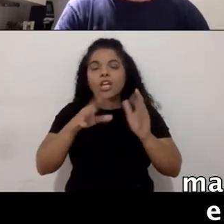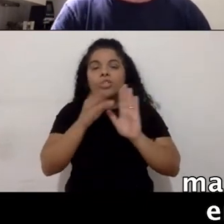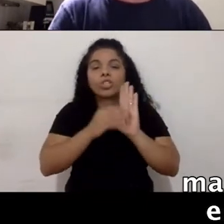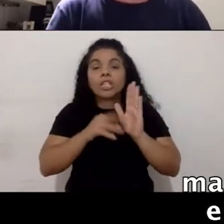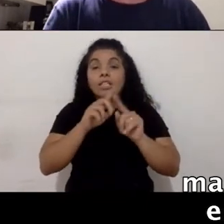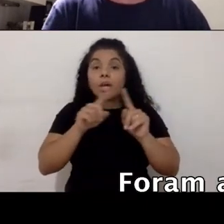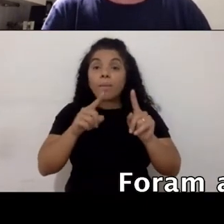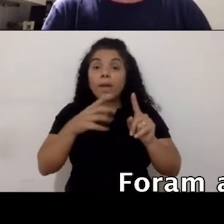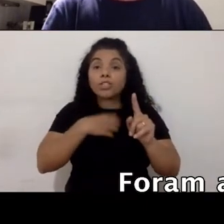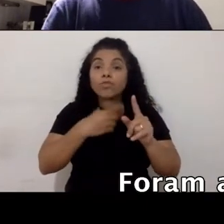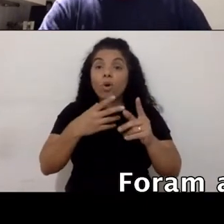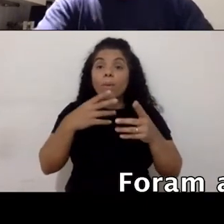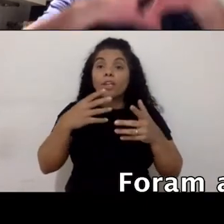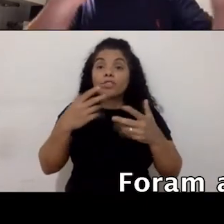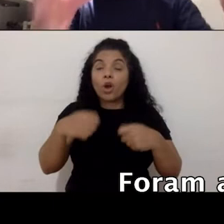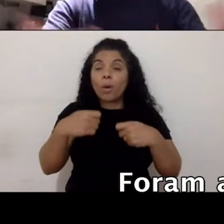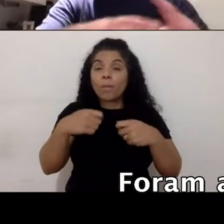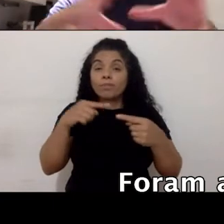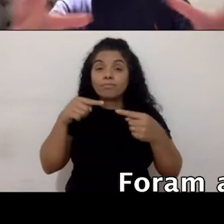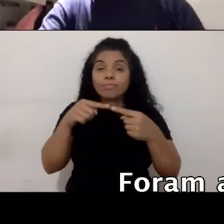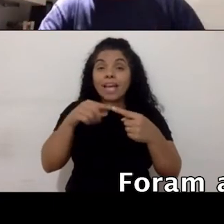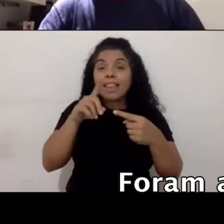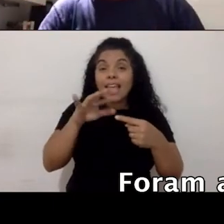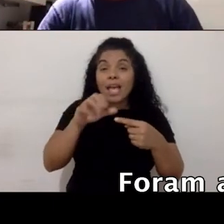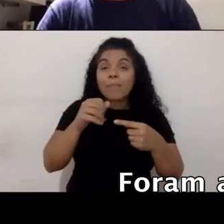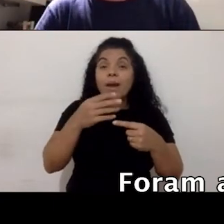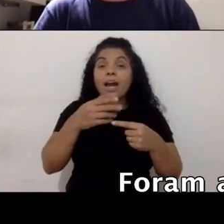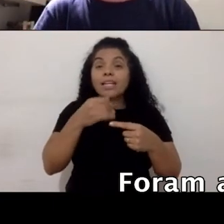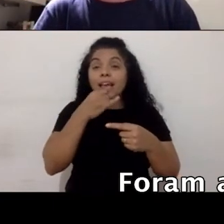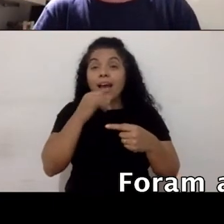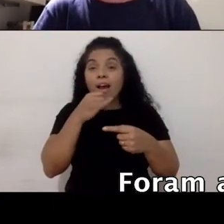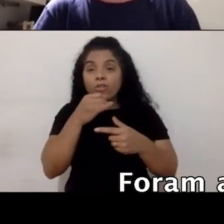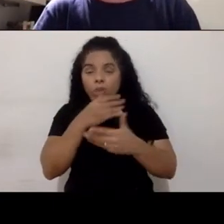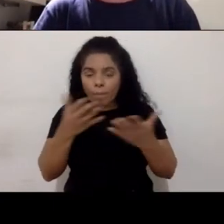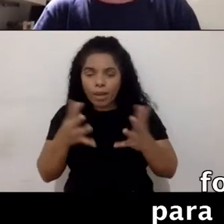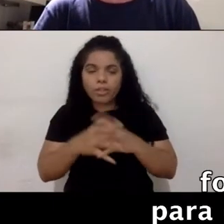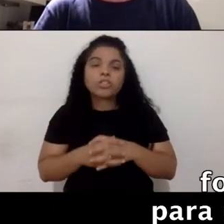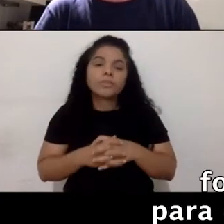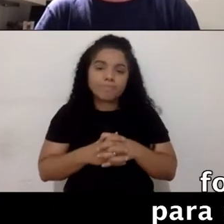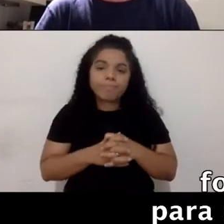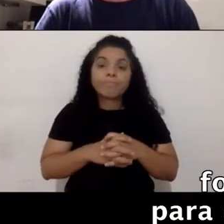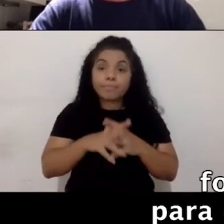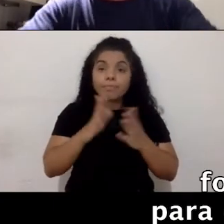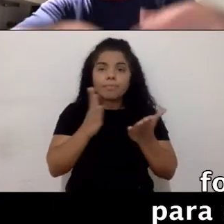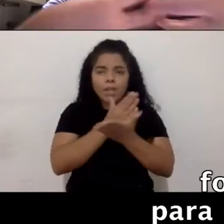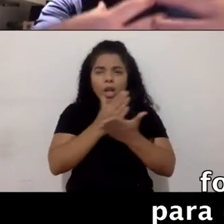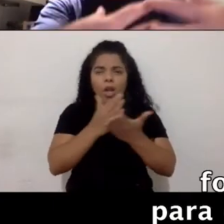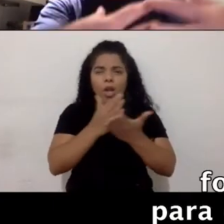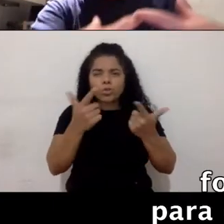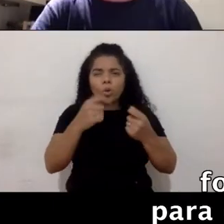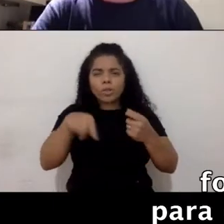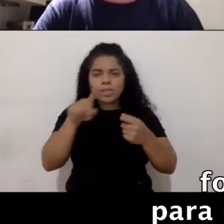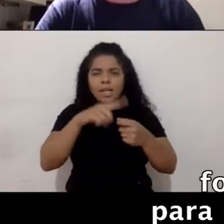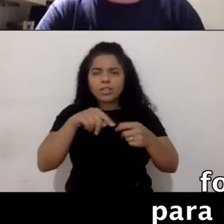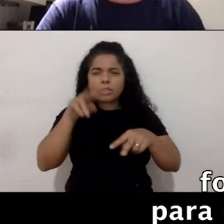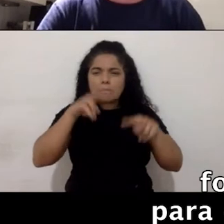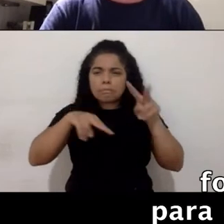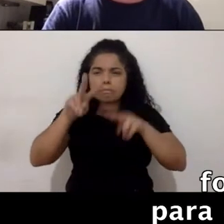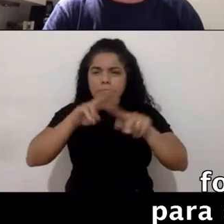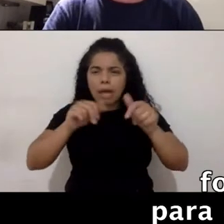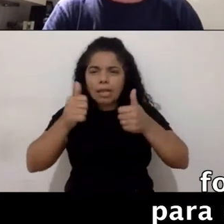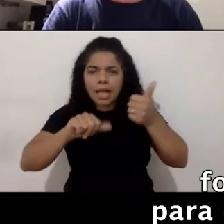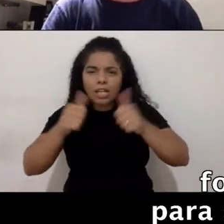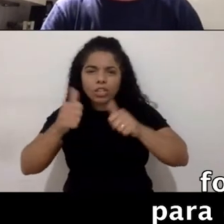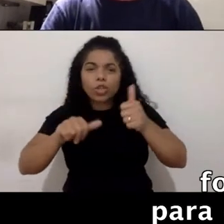provision servers. So those were some of the kinds of things that we worked out that we needed to provide to those applications and provide a way that they